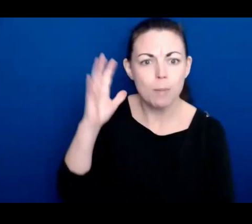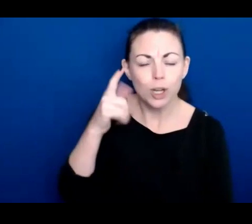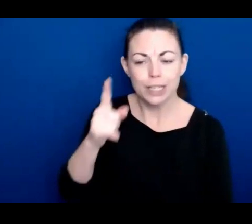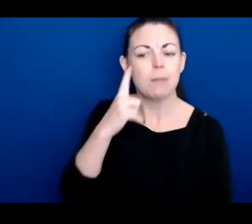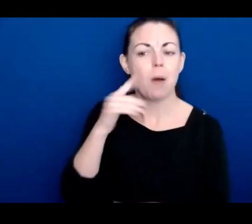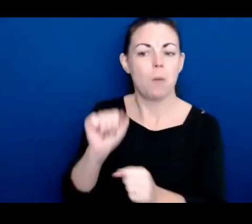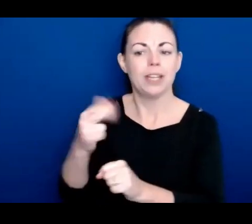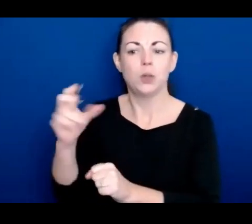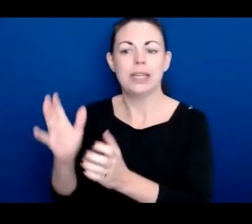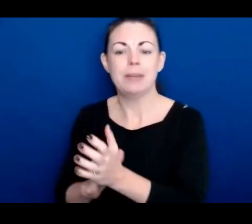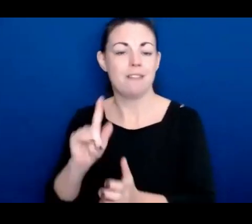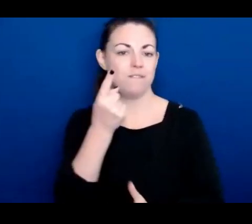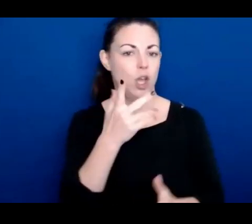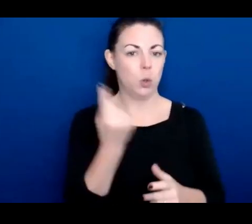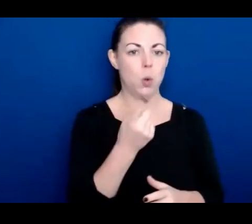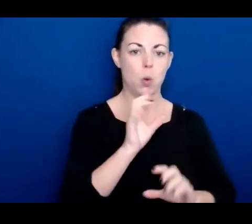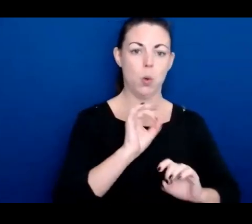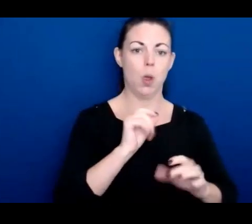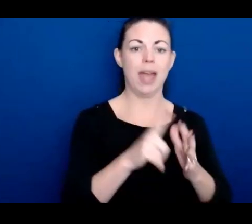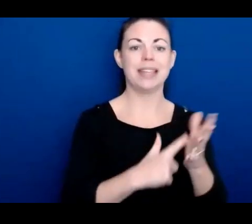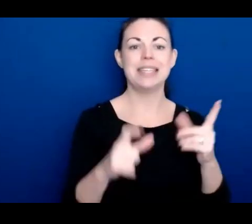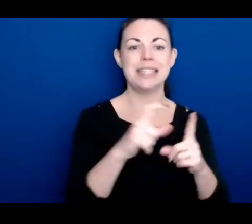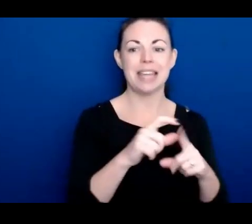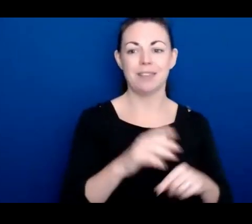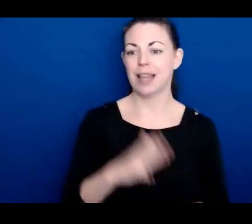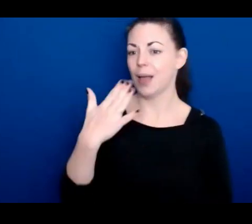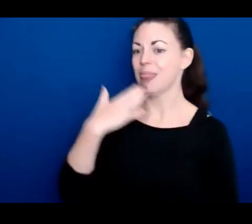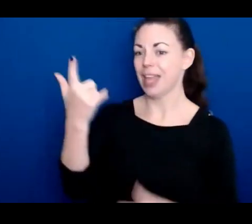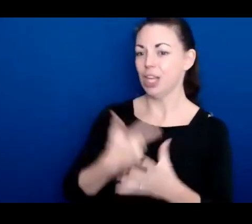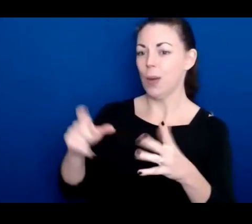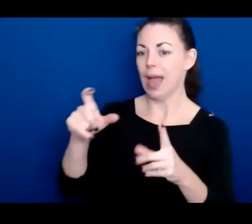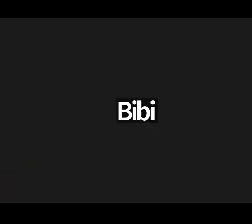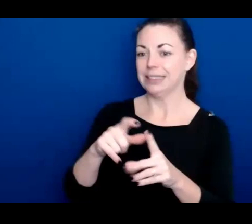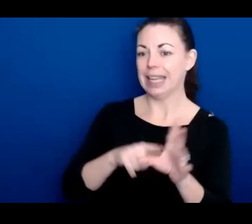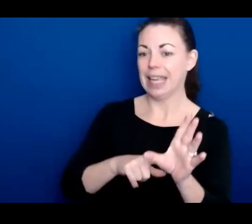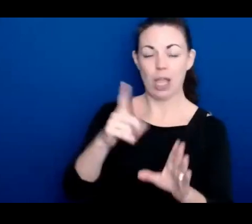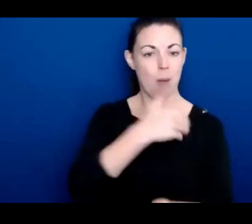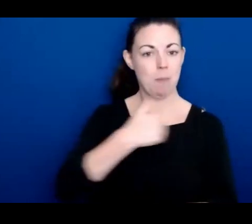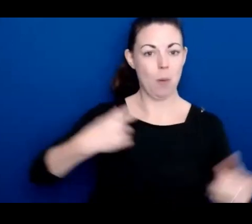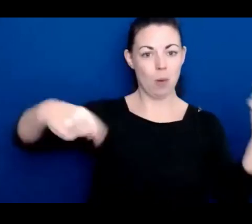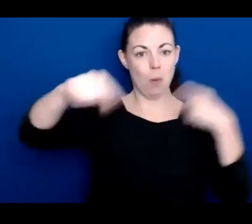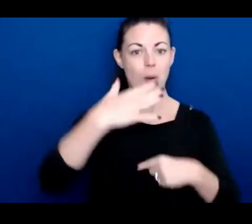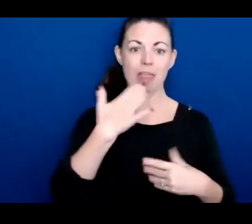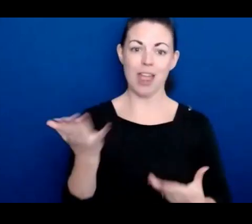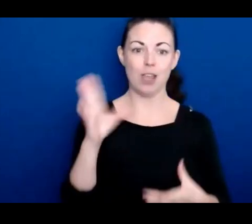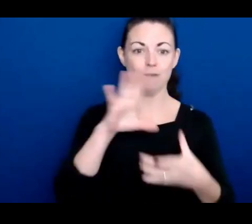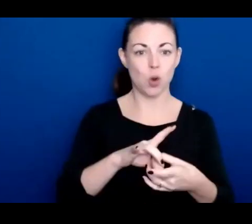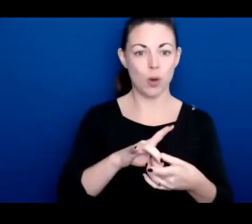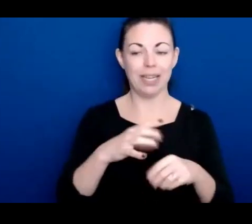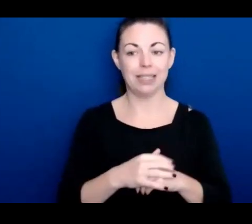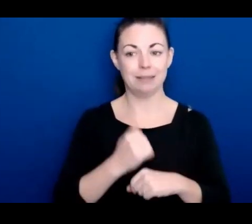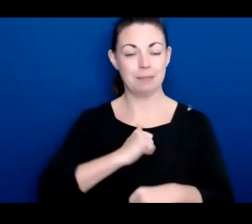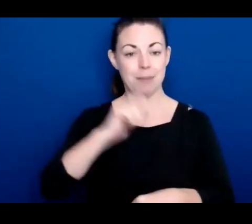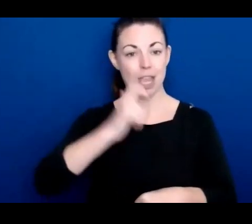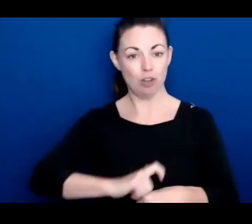David. Thanks, Andy. Good morning, everybody. Thanks for joining us today. So yeah, basically my role, as